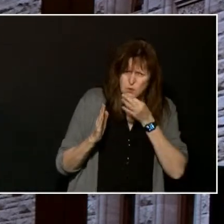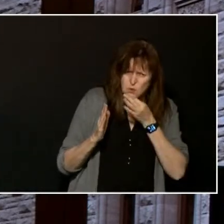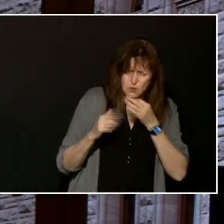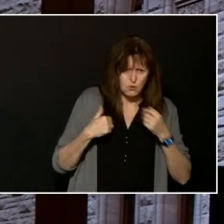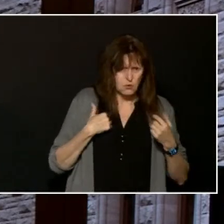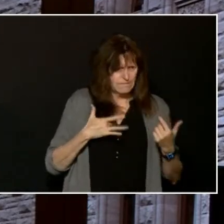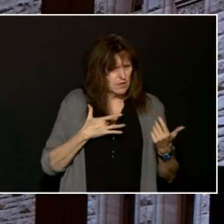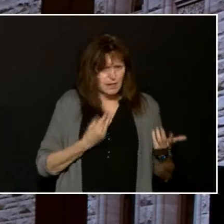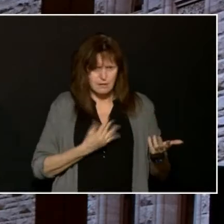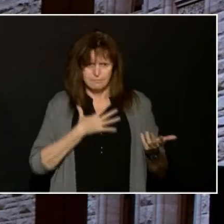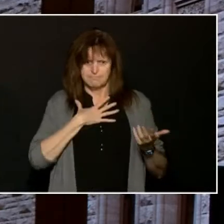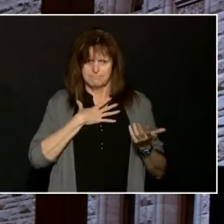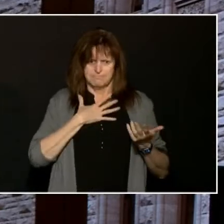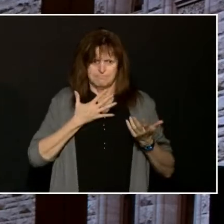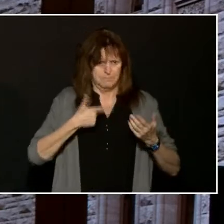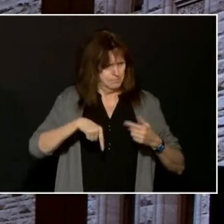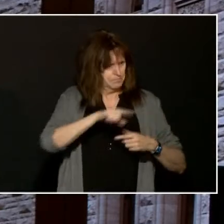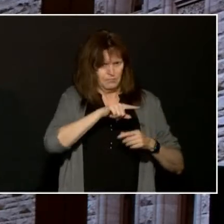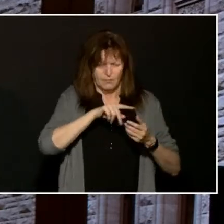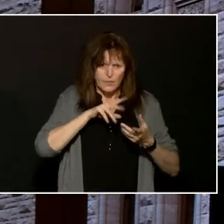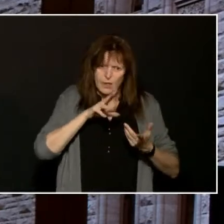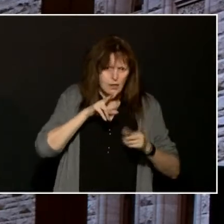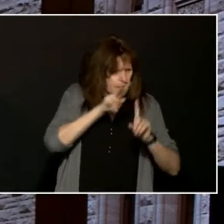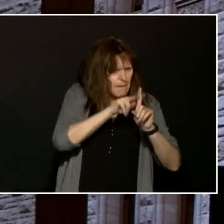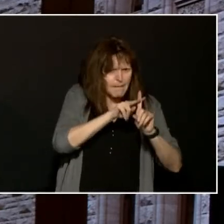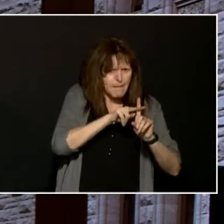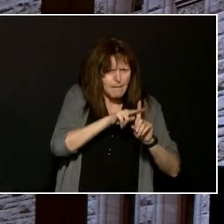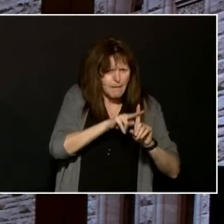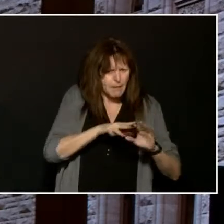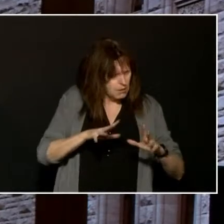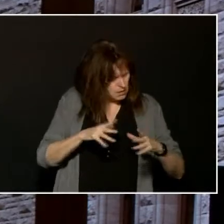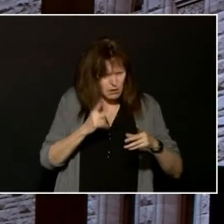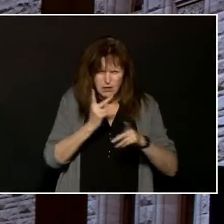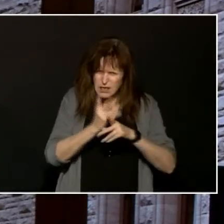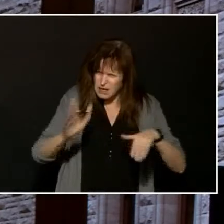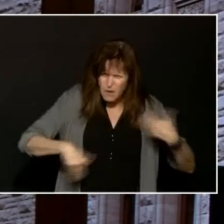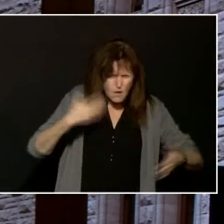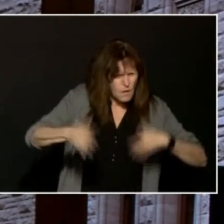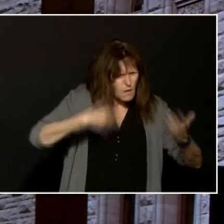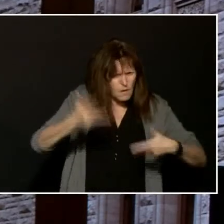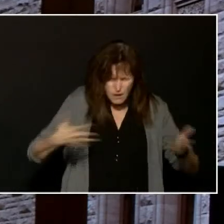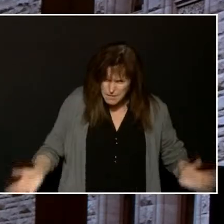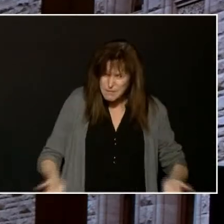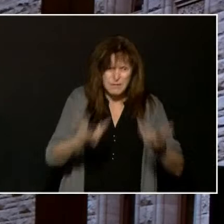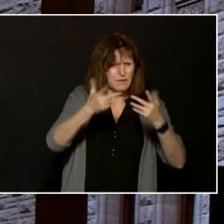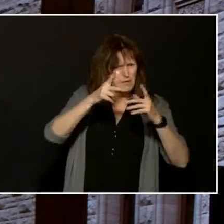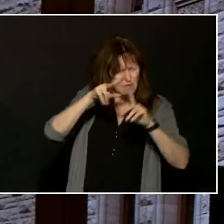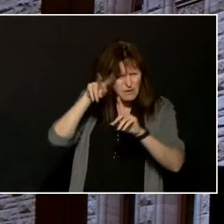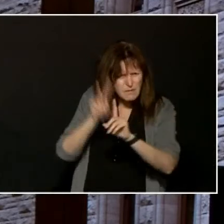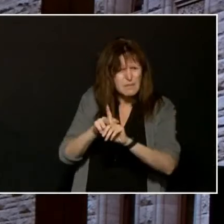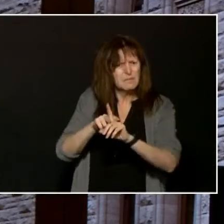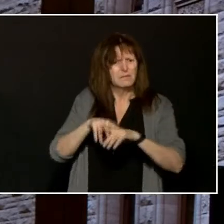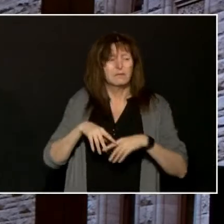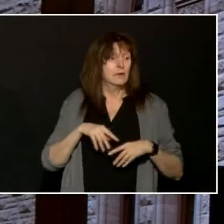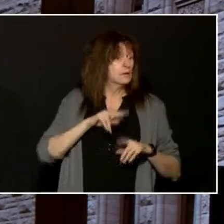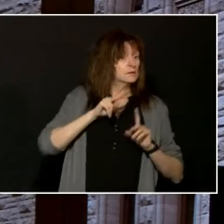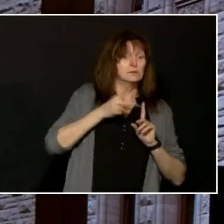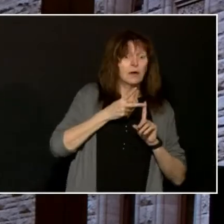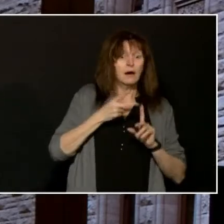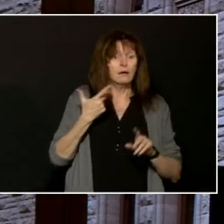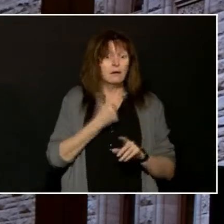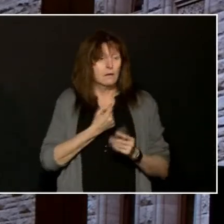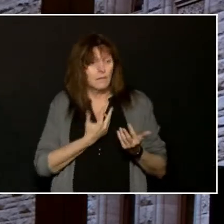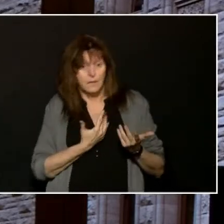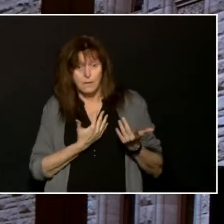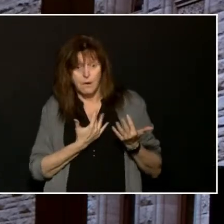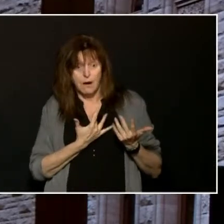appointments, and keep doing that, keep logging in, and especially those that are waiting for their second dose. If we can do that in a more expeditious way, we will